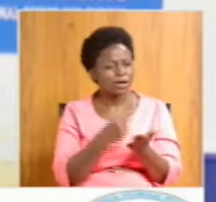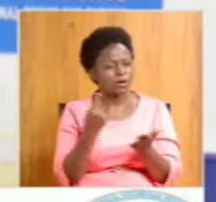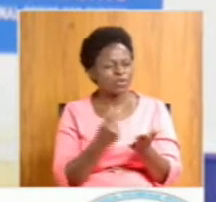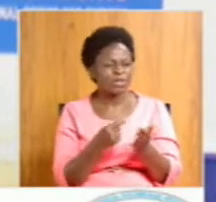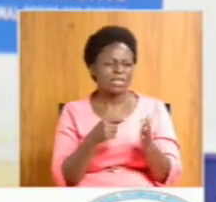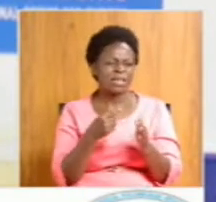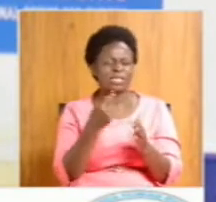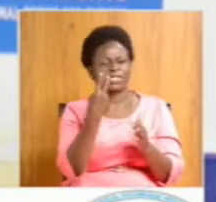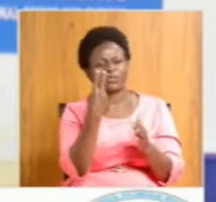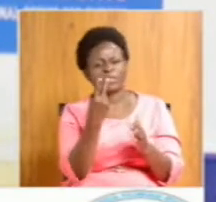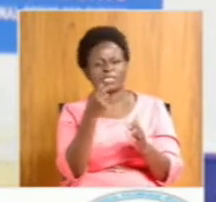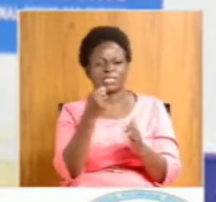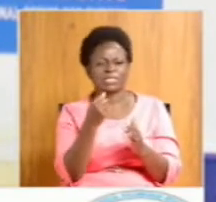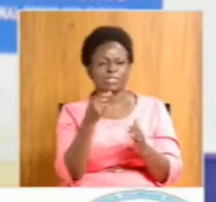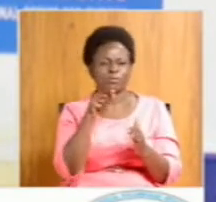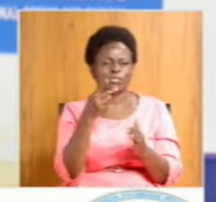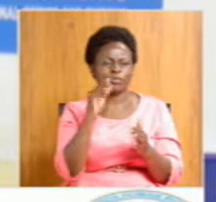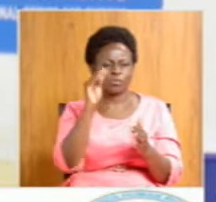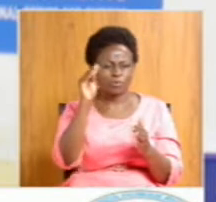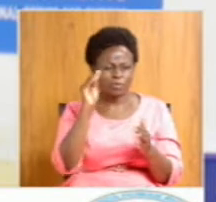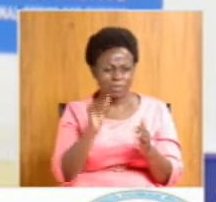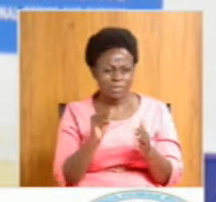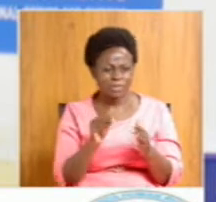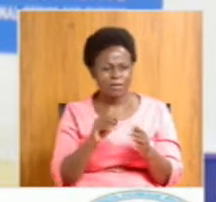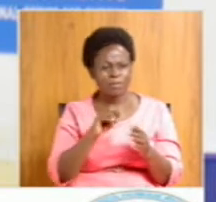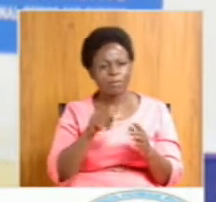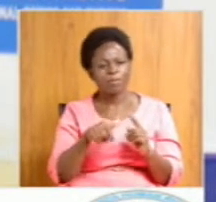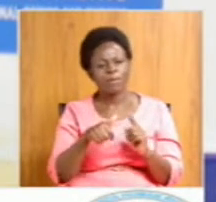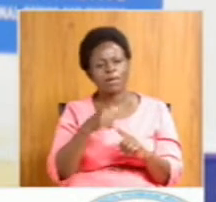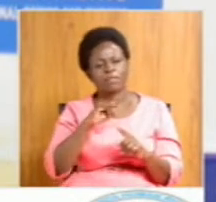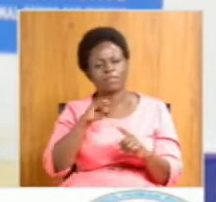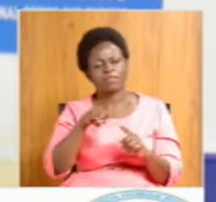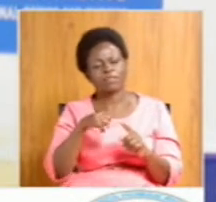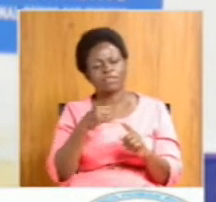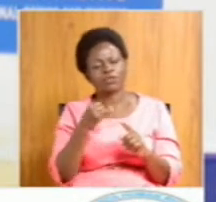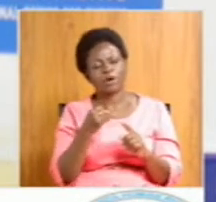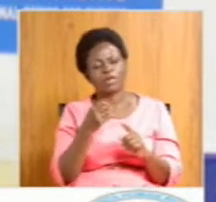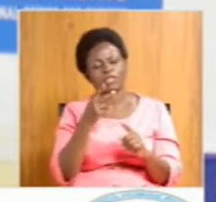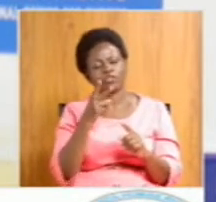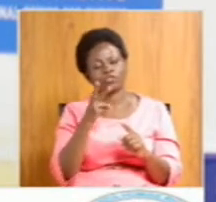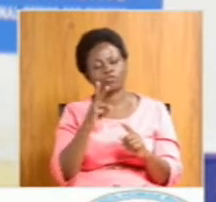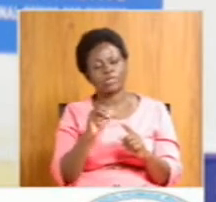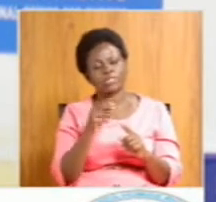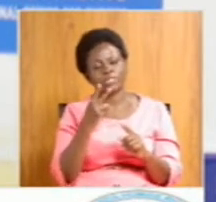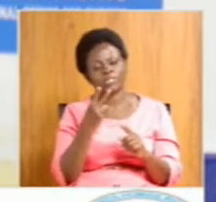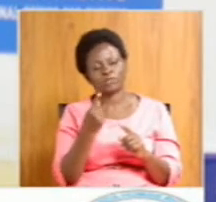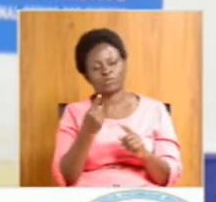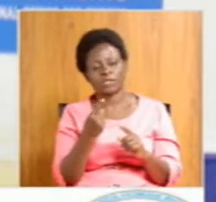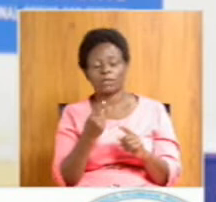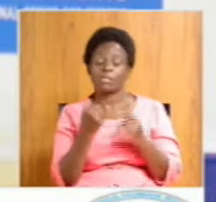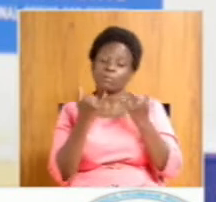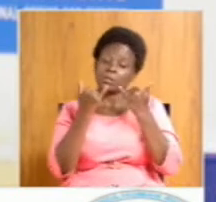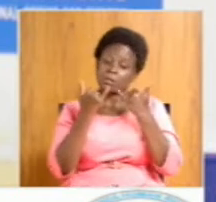stands at 26.2% as of January 2021. Maybe I stand to be corrected if that information